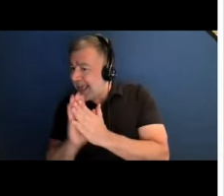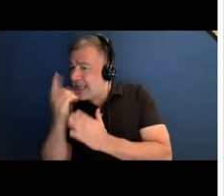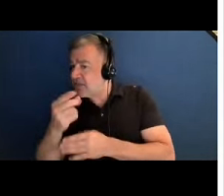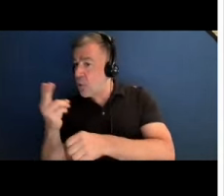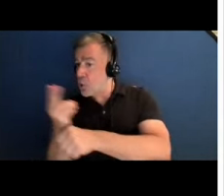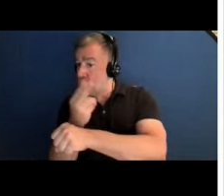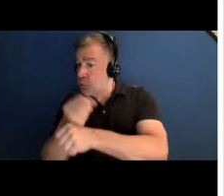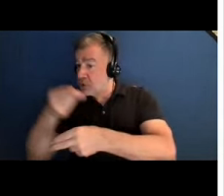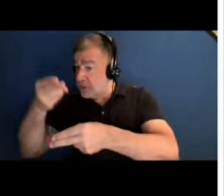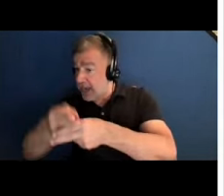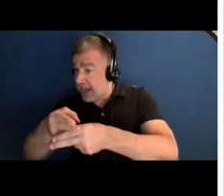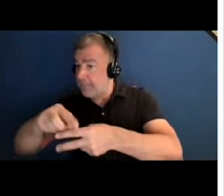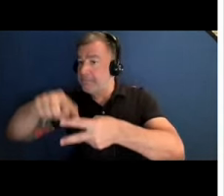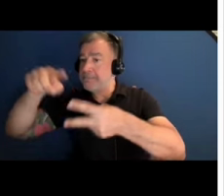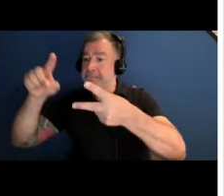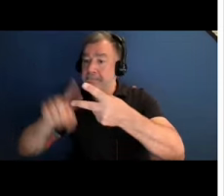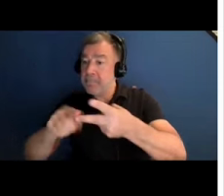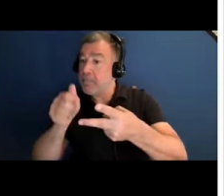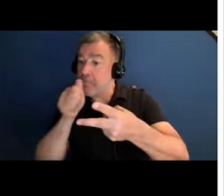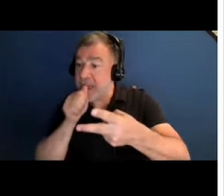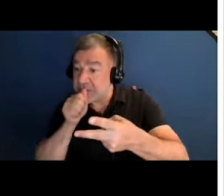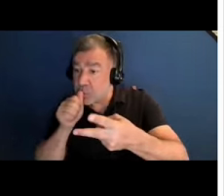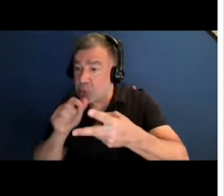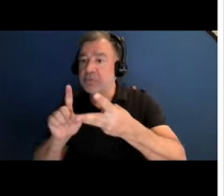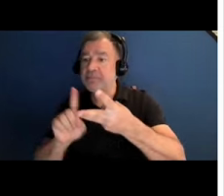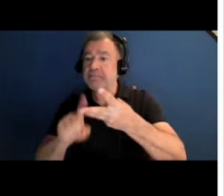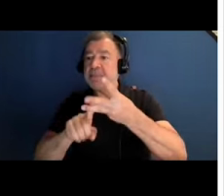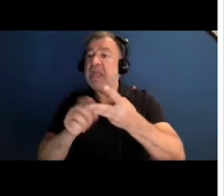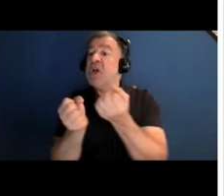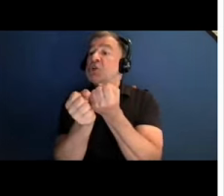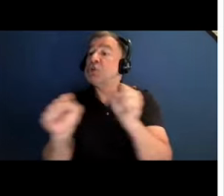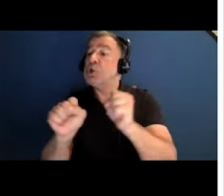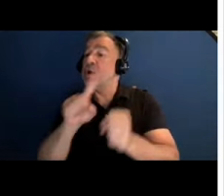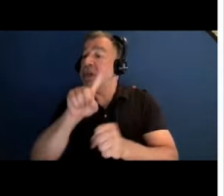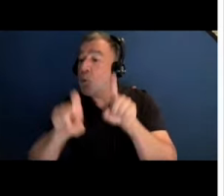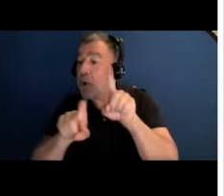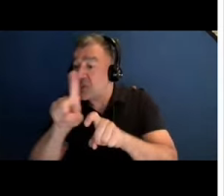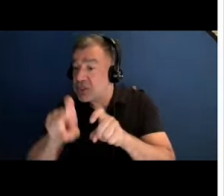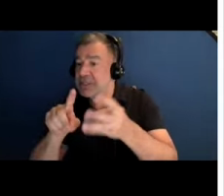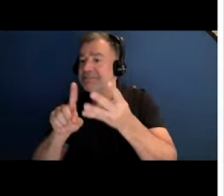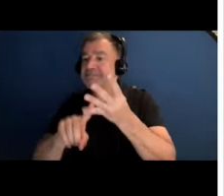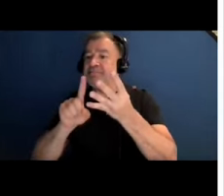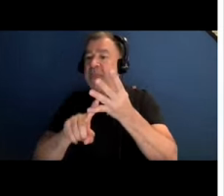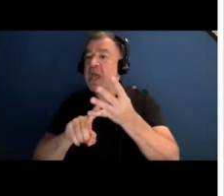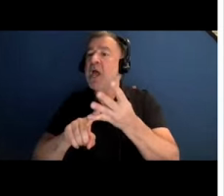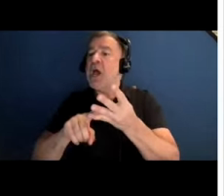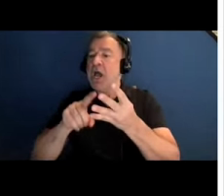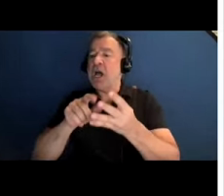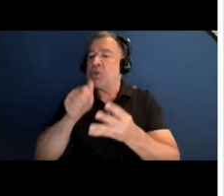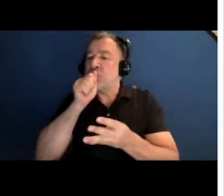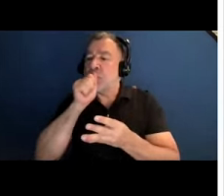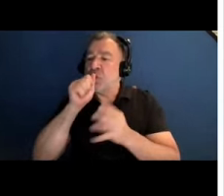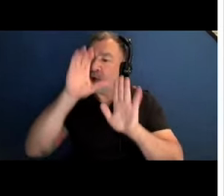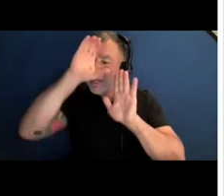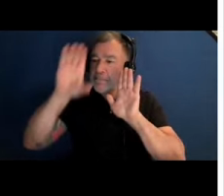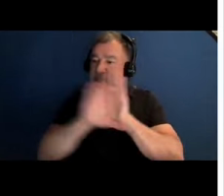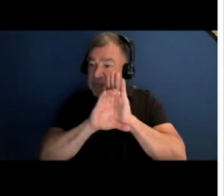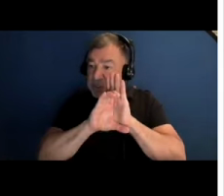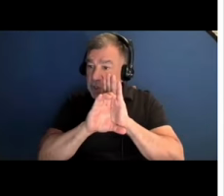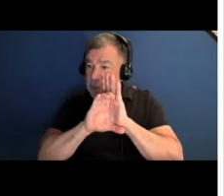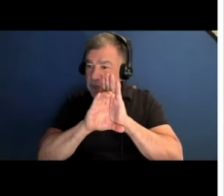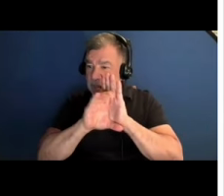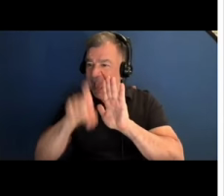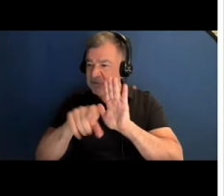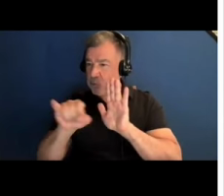we also have security questions, a security image, and multi-factor authentication. Next